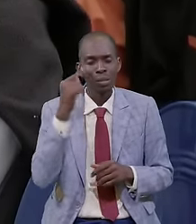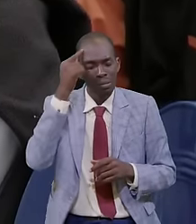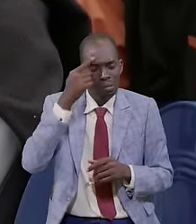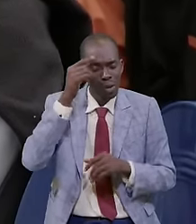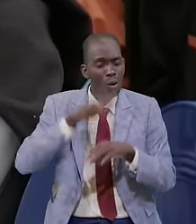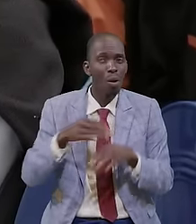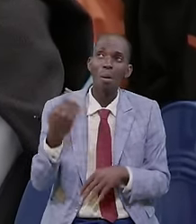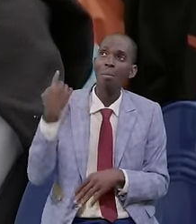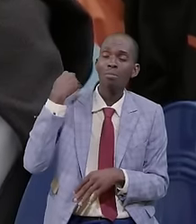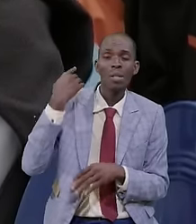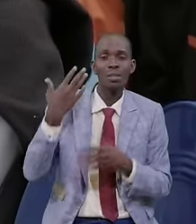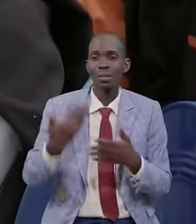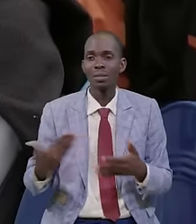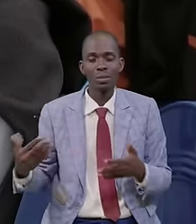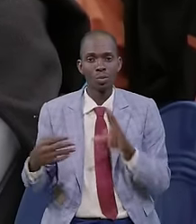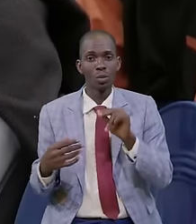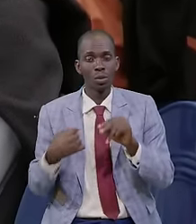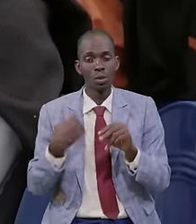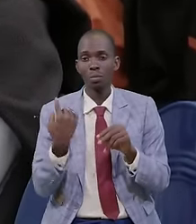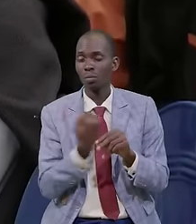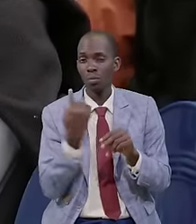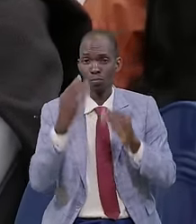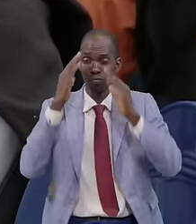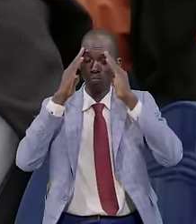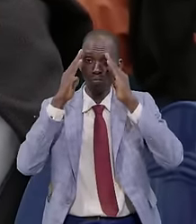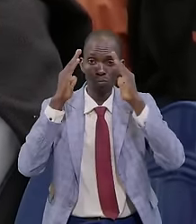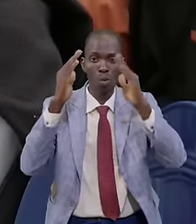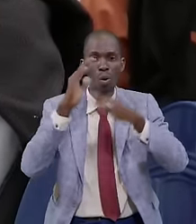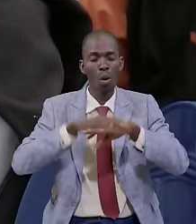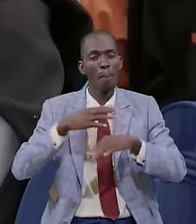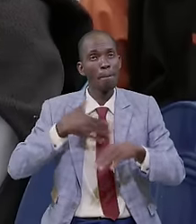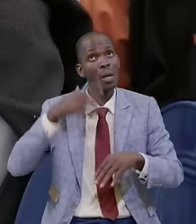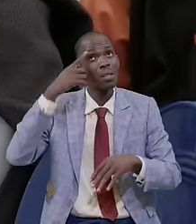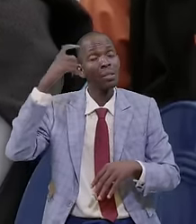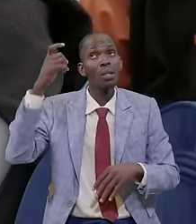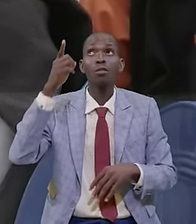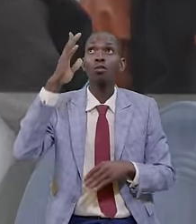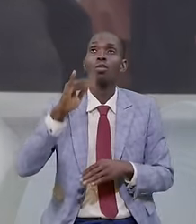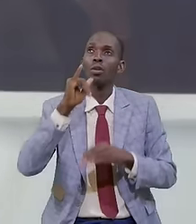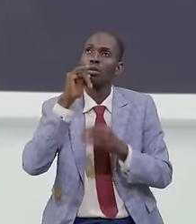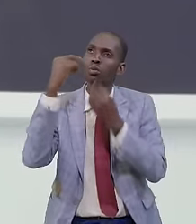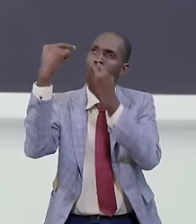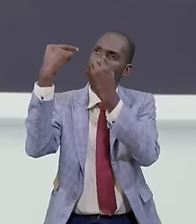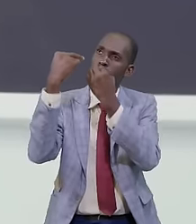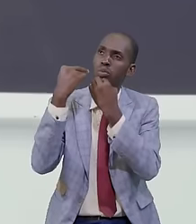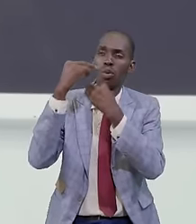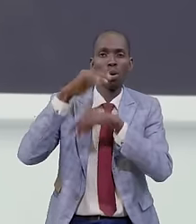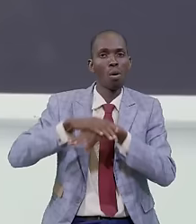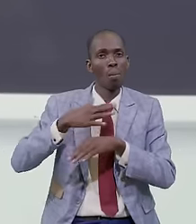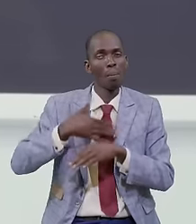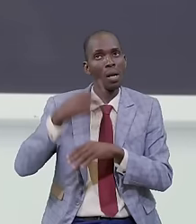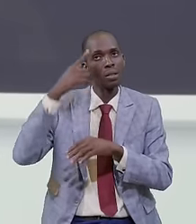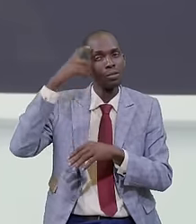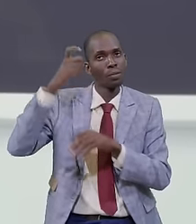thinking of my dream. And God is watching over my dream. And then, while he was